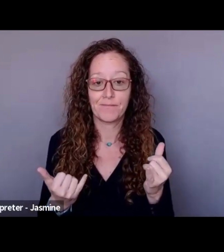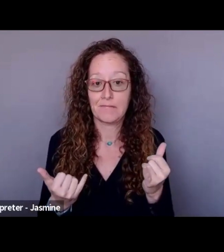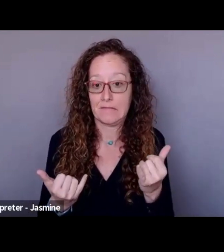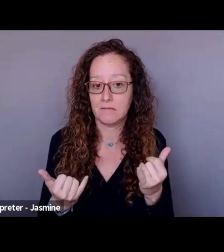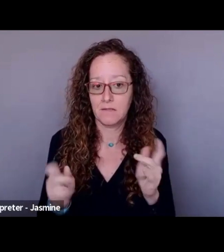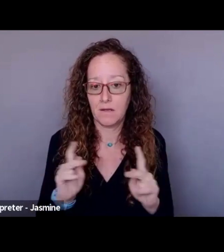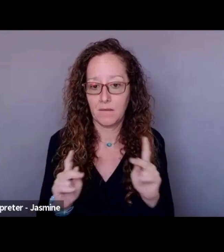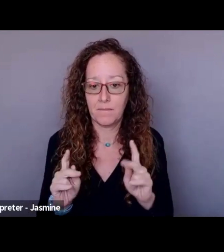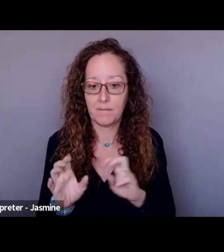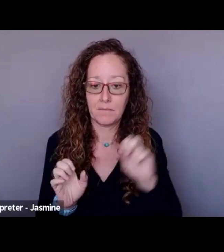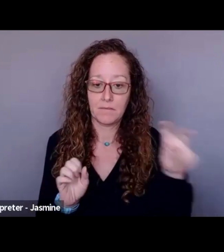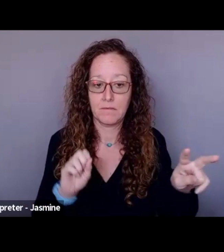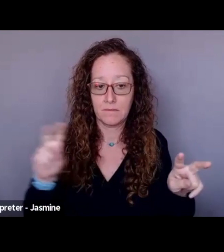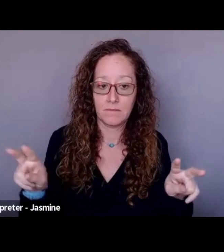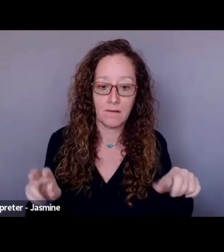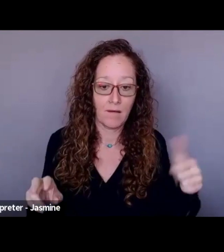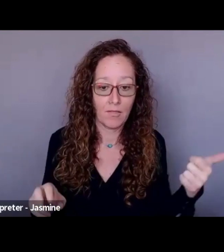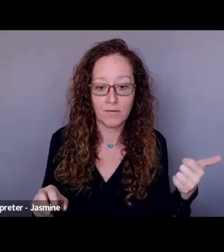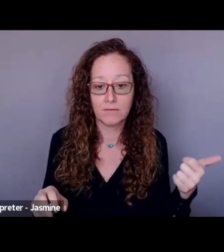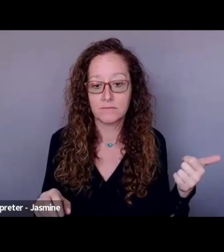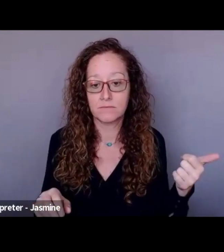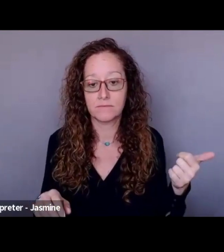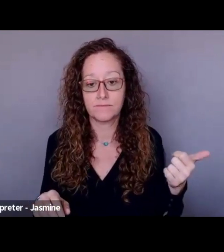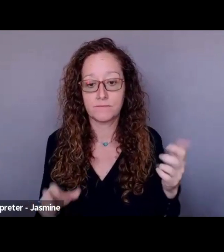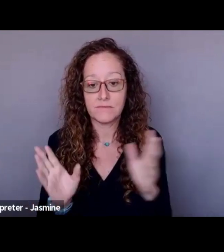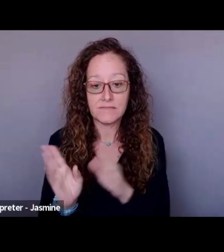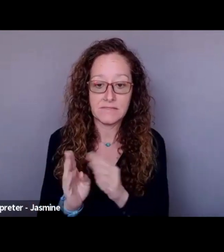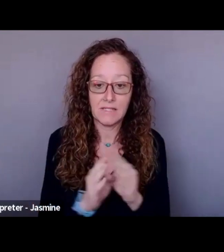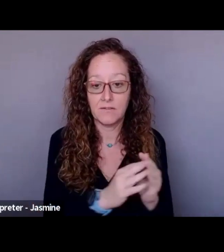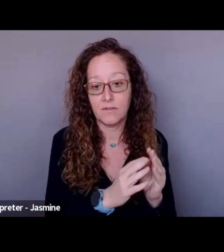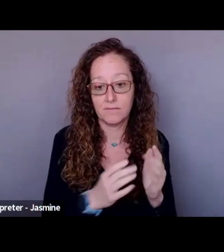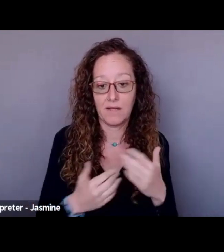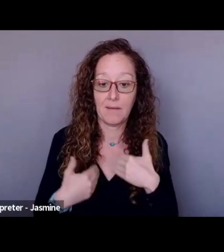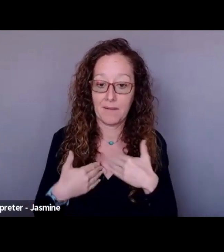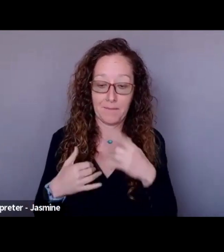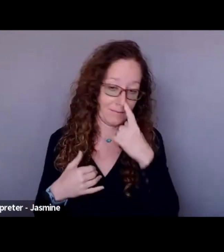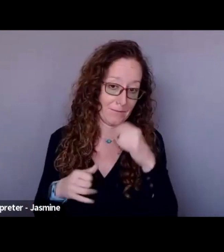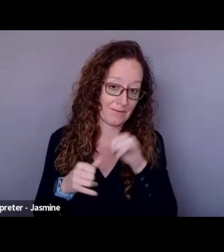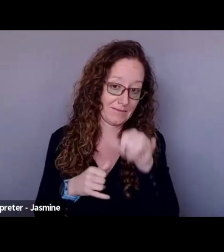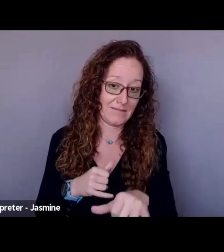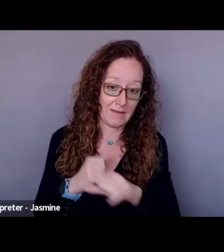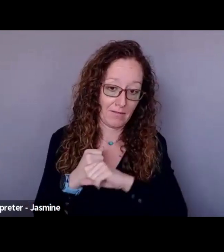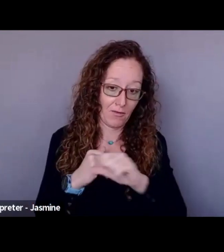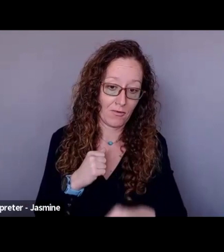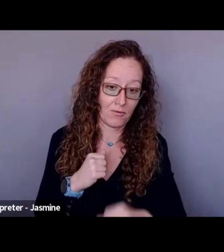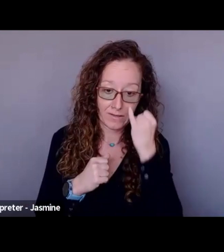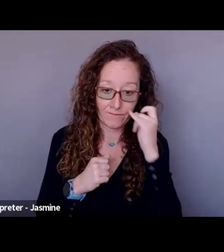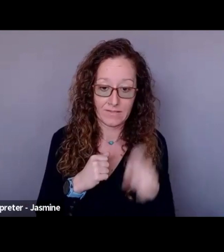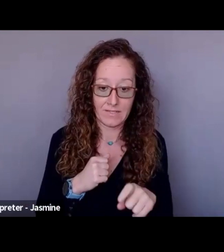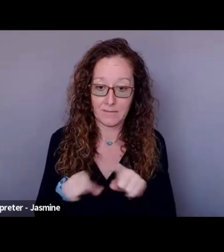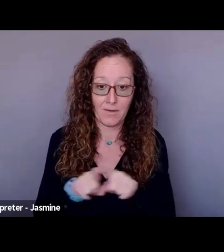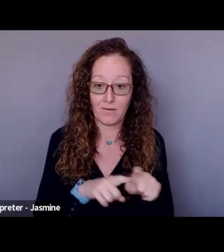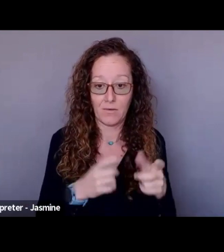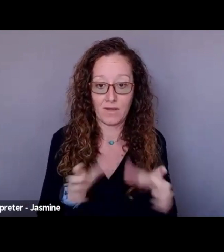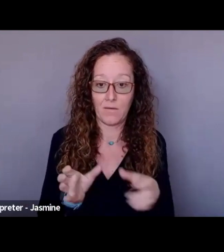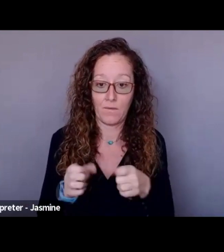people are bouncing to other uh, sessions. I'm happy to stay on longer if needed, but I also don't want to break